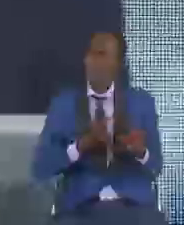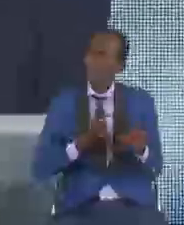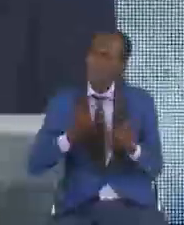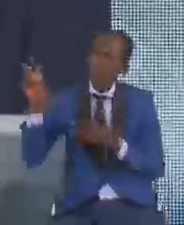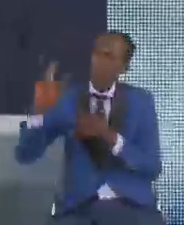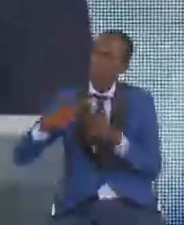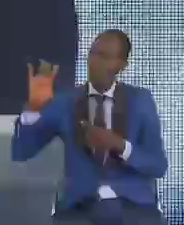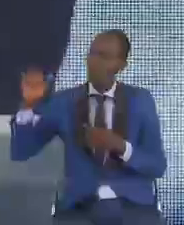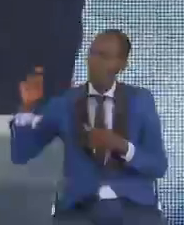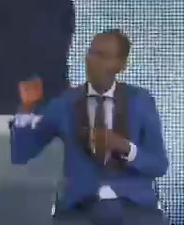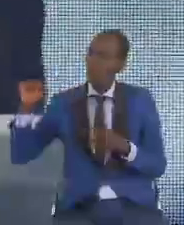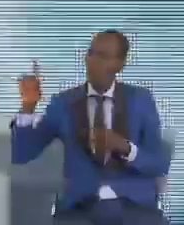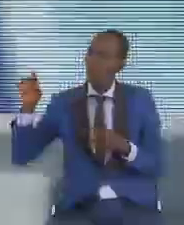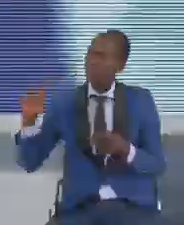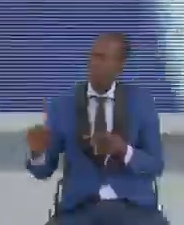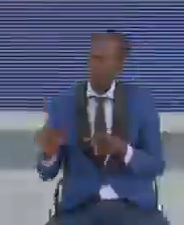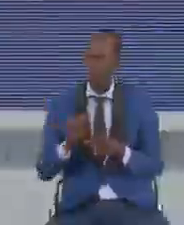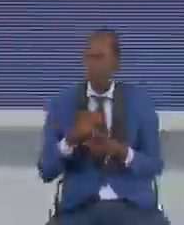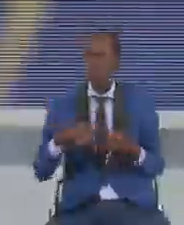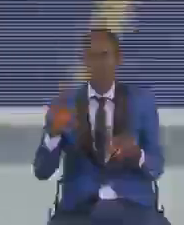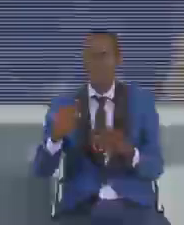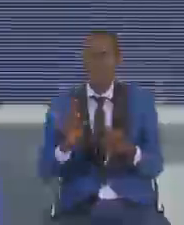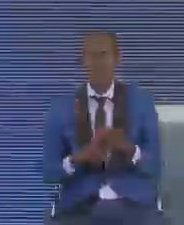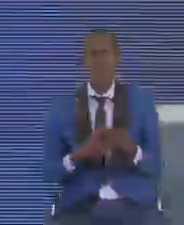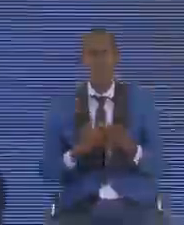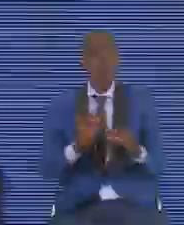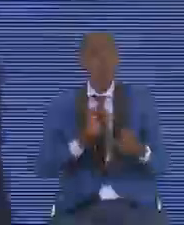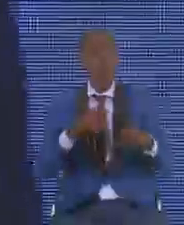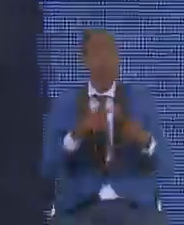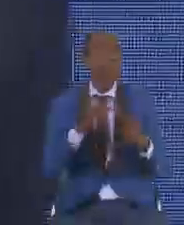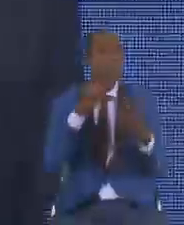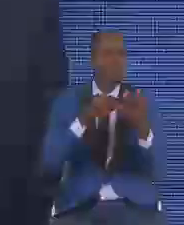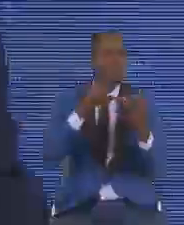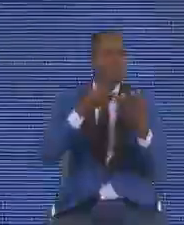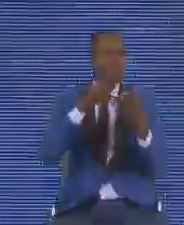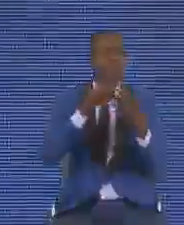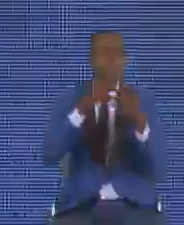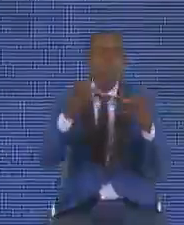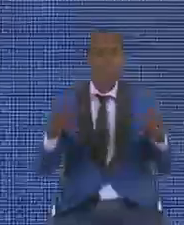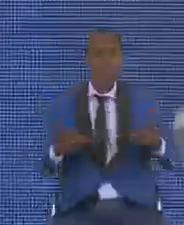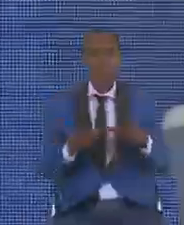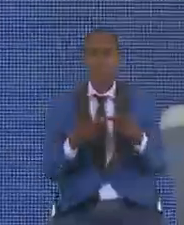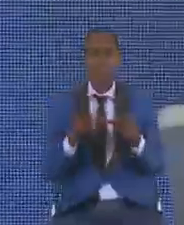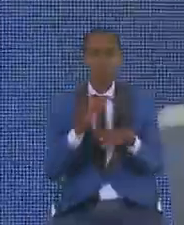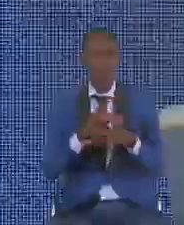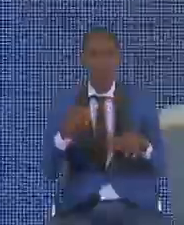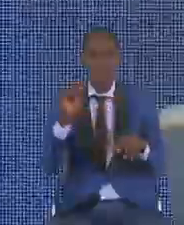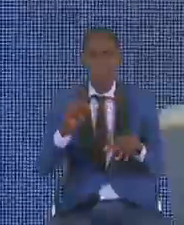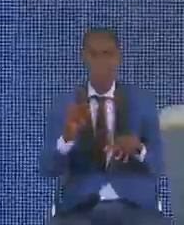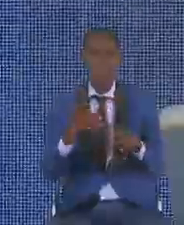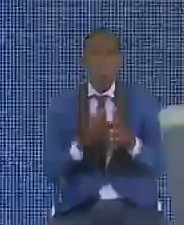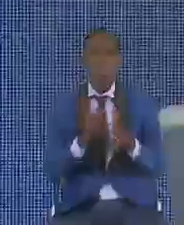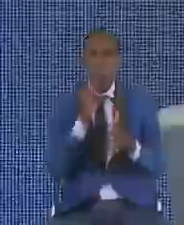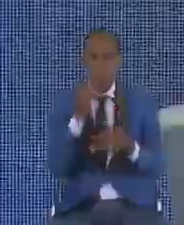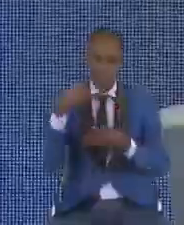need to. Do I go to such and such a place? You don't need to. That gift is inside